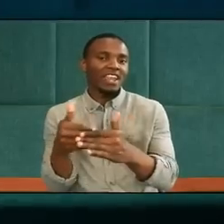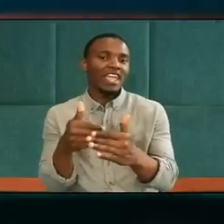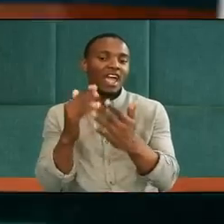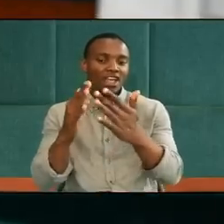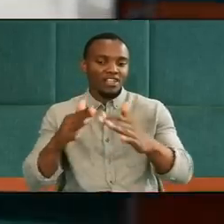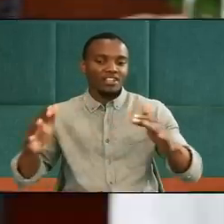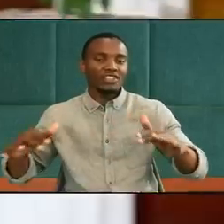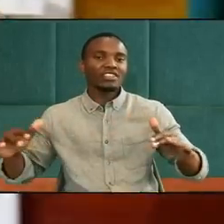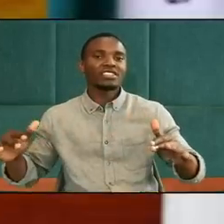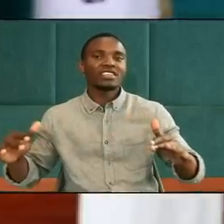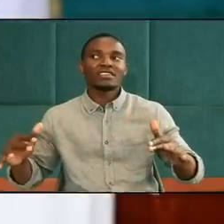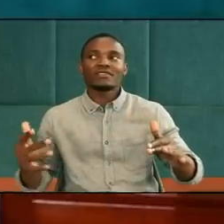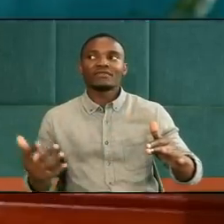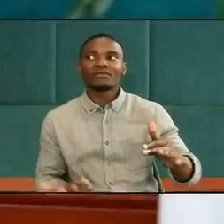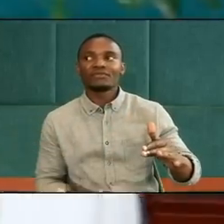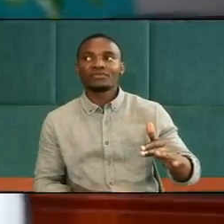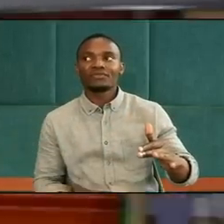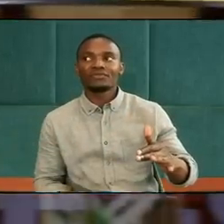with a fire going.